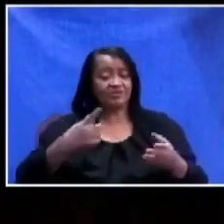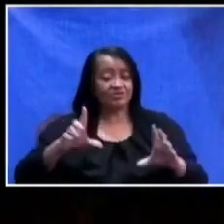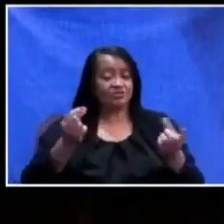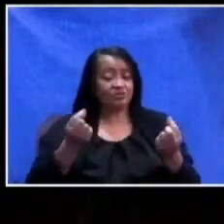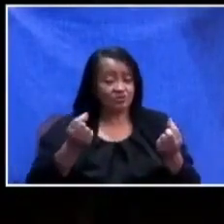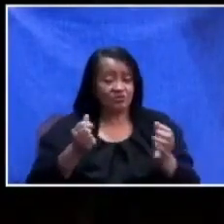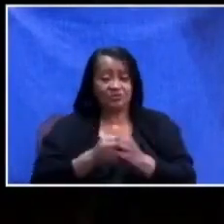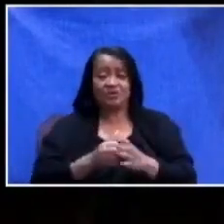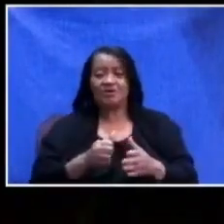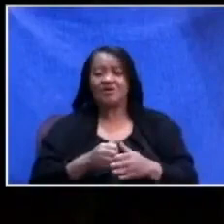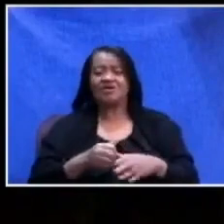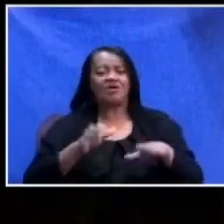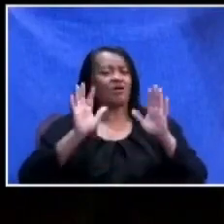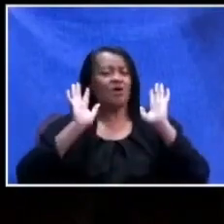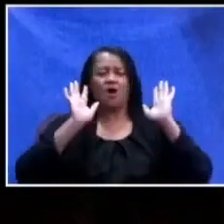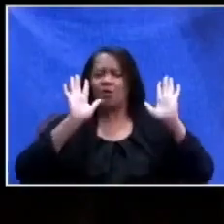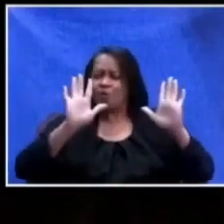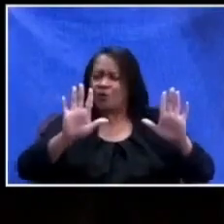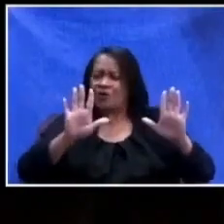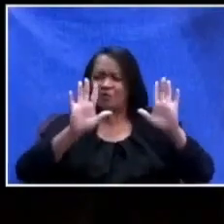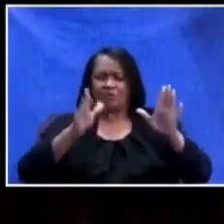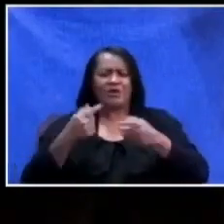It has just been a remarkable